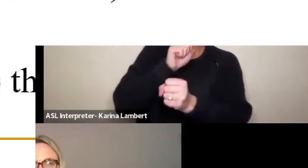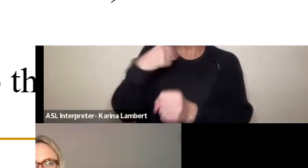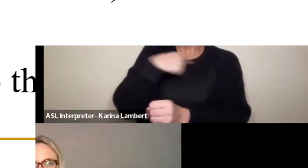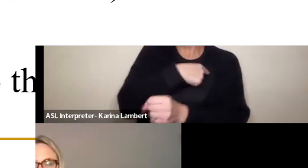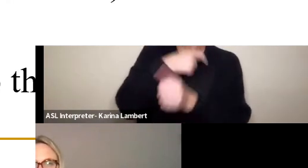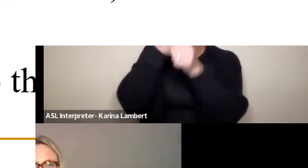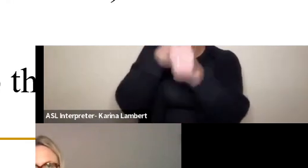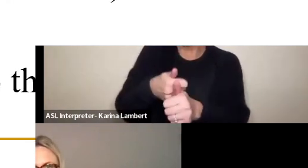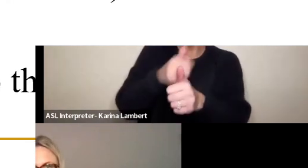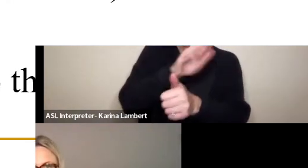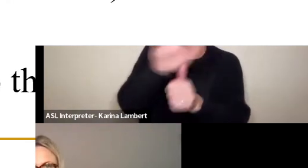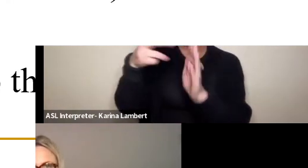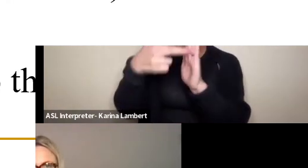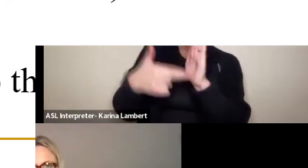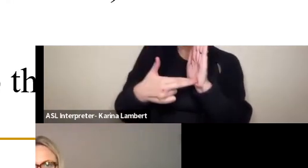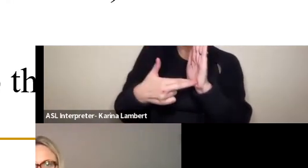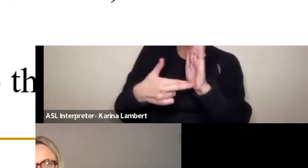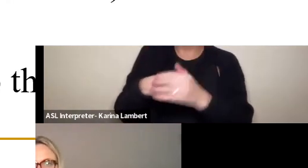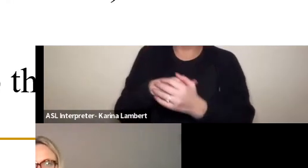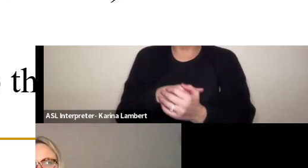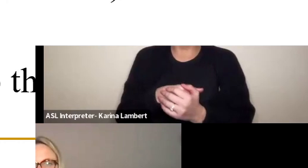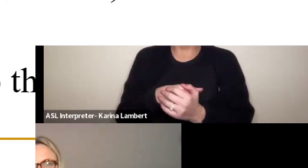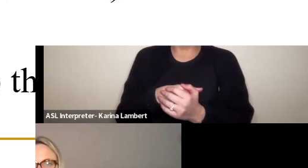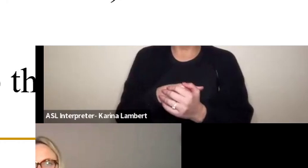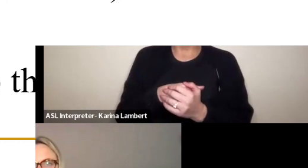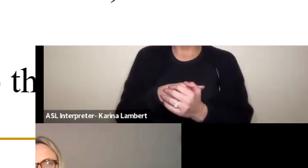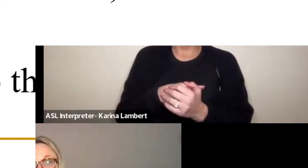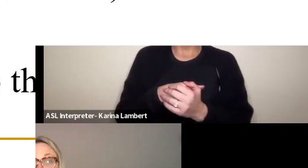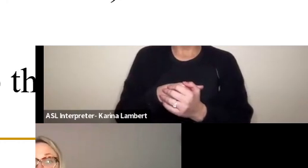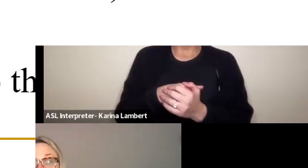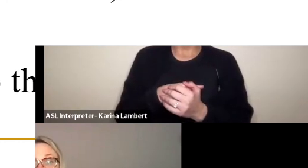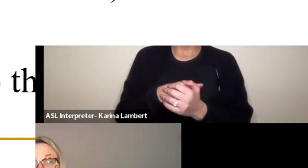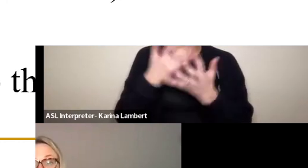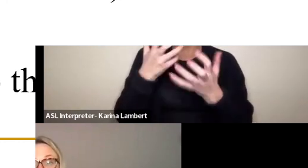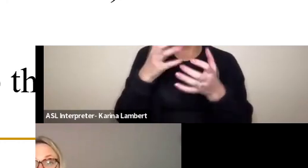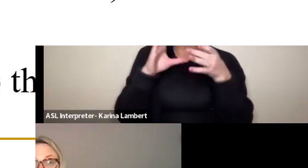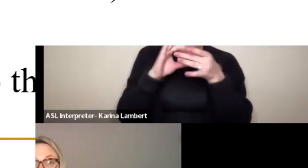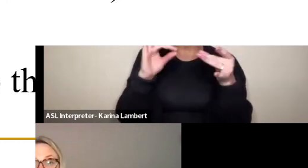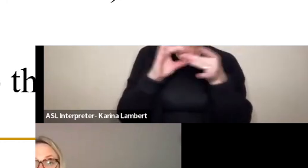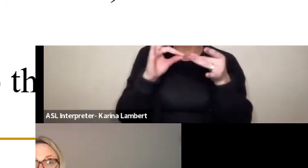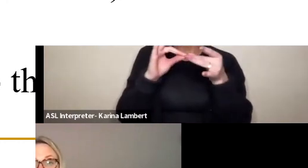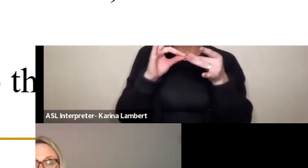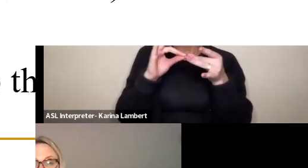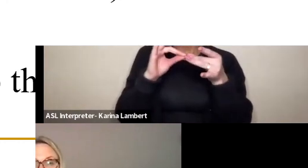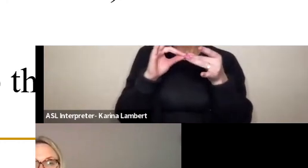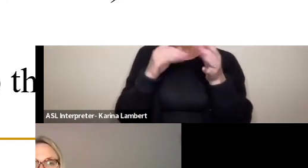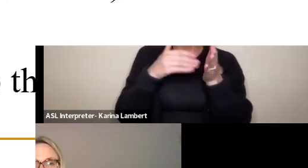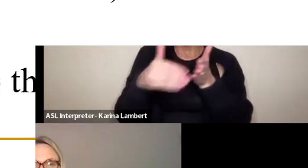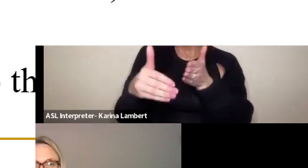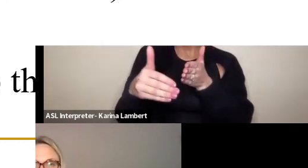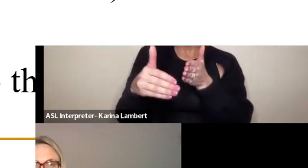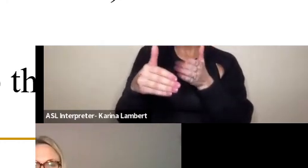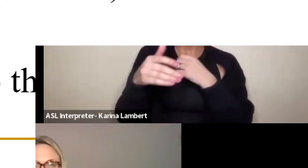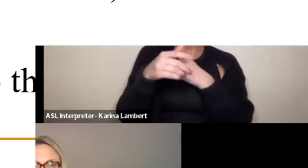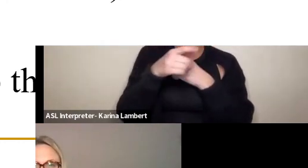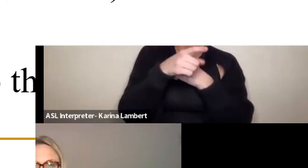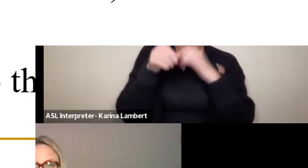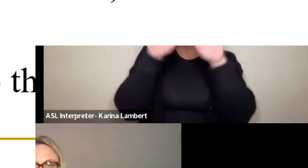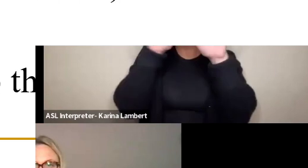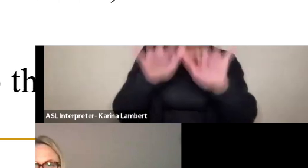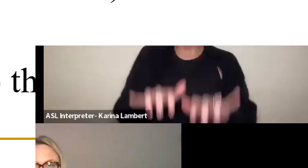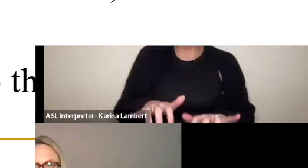to your rules. Now, I do want to say this, that a lot of times when you are